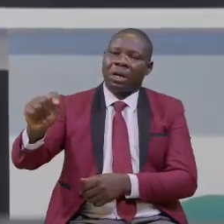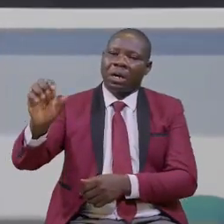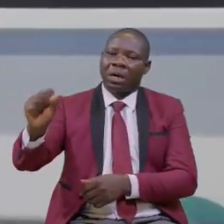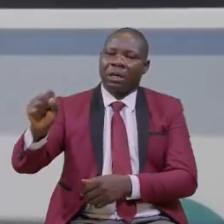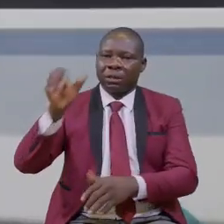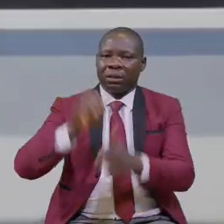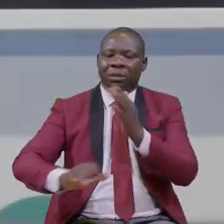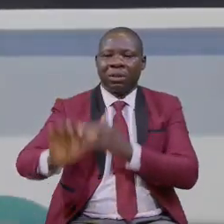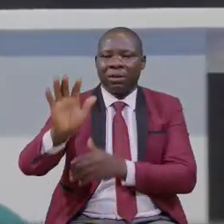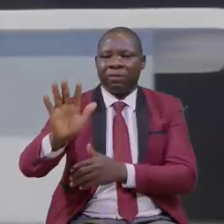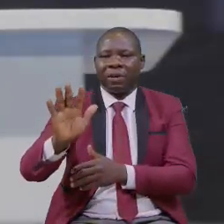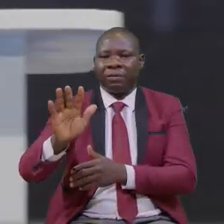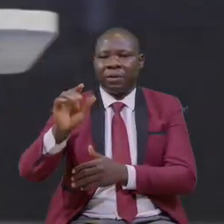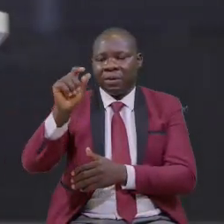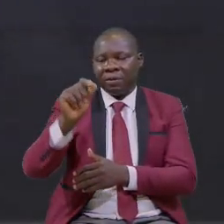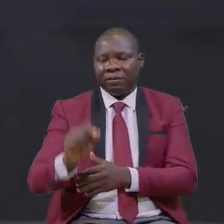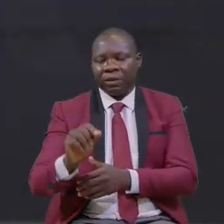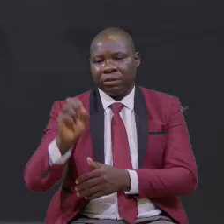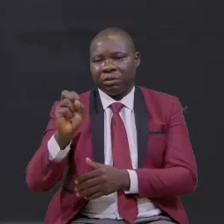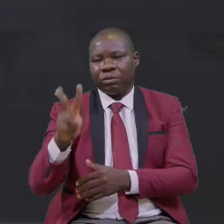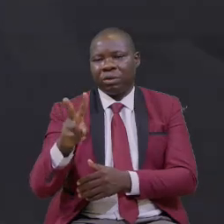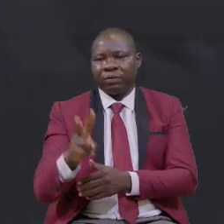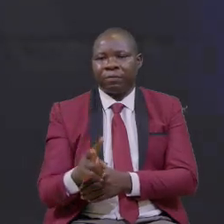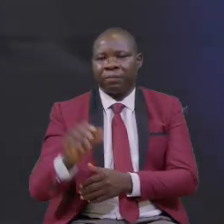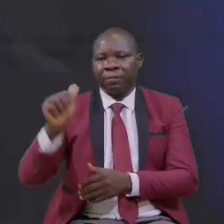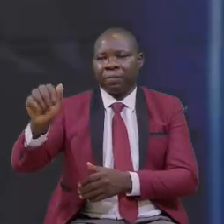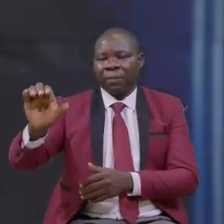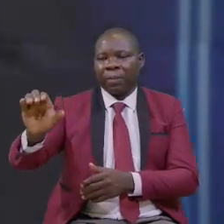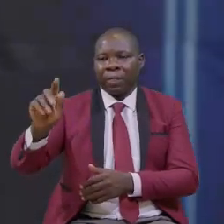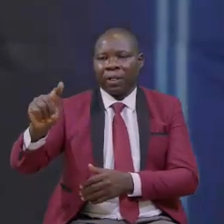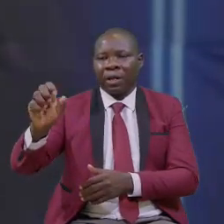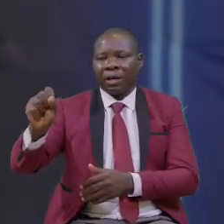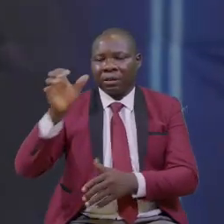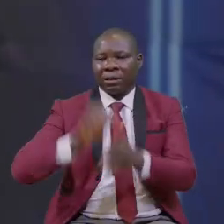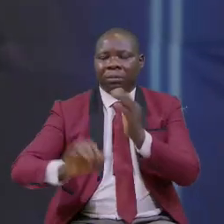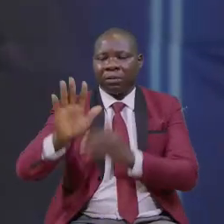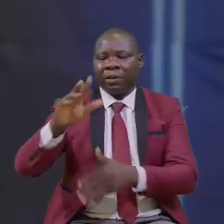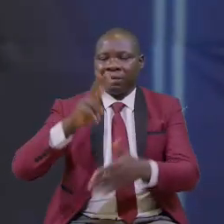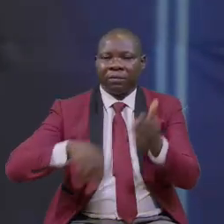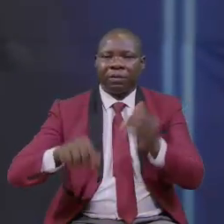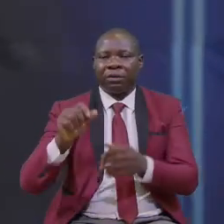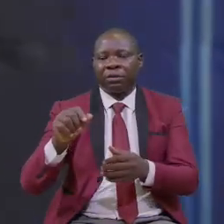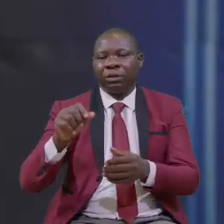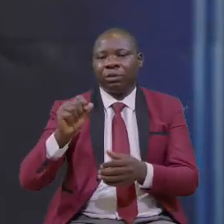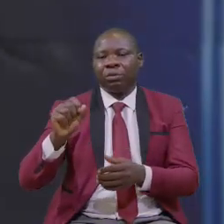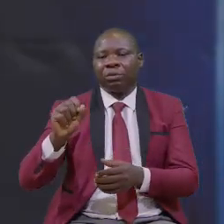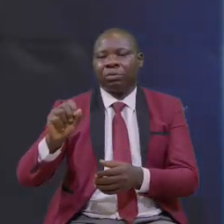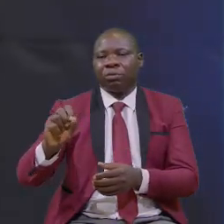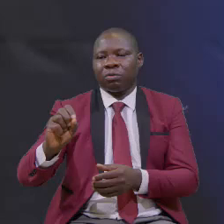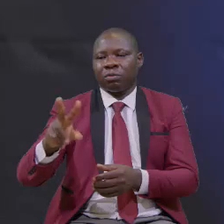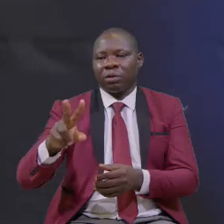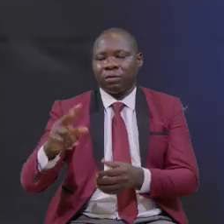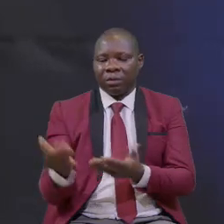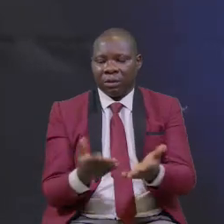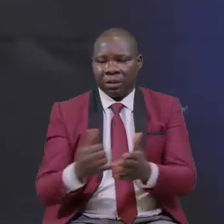and we're looking at verse 12. Acts chapter 5, reading from verse 12. Here it